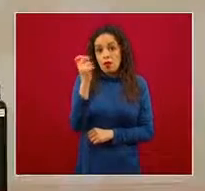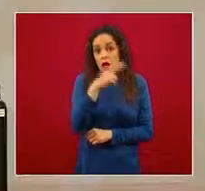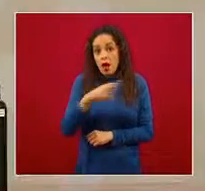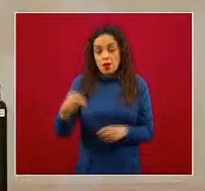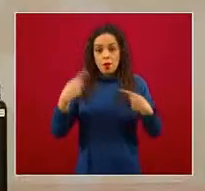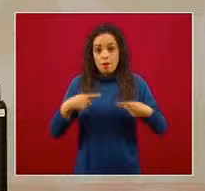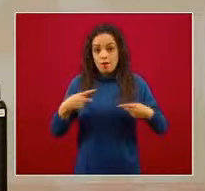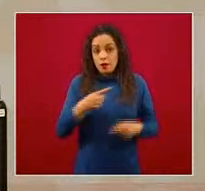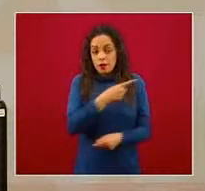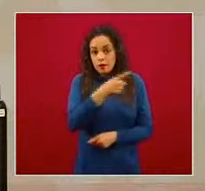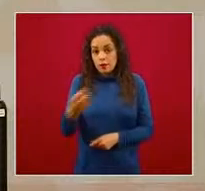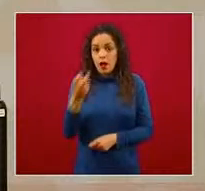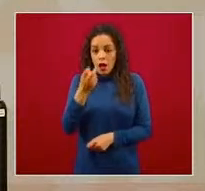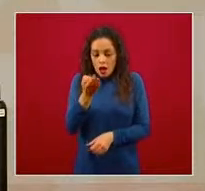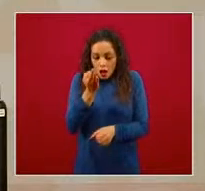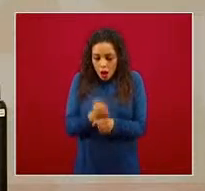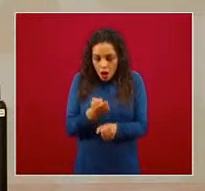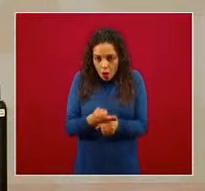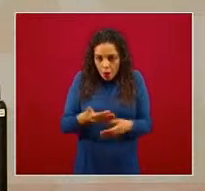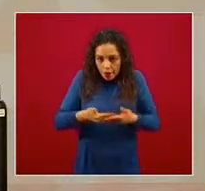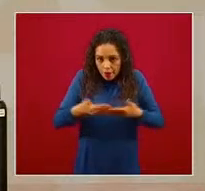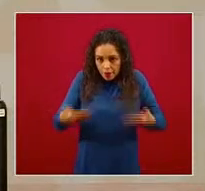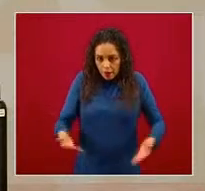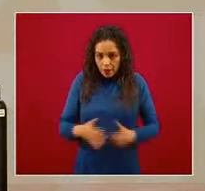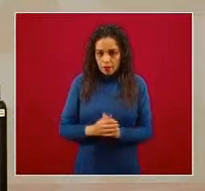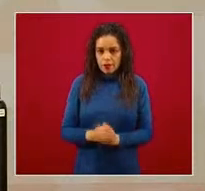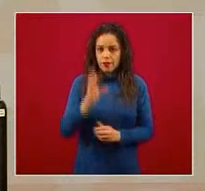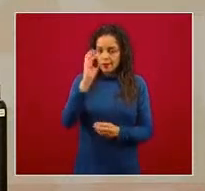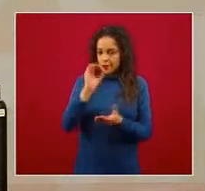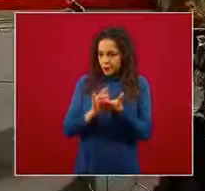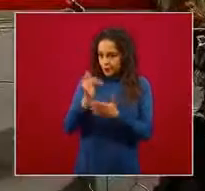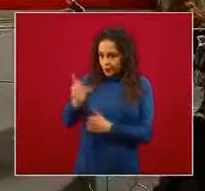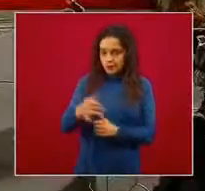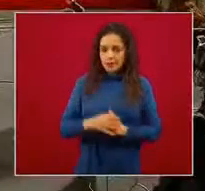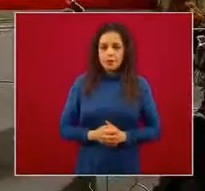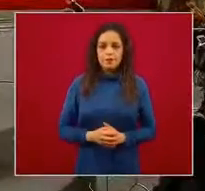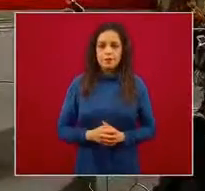So that's the current situation on that. Thank you very much, Araceli.